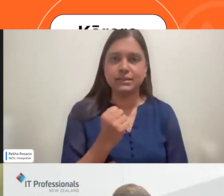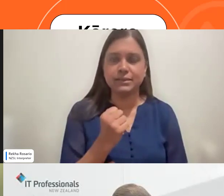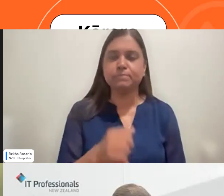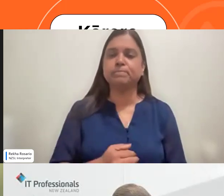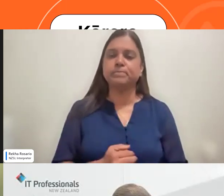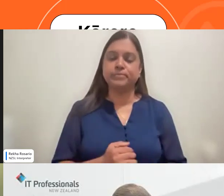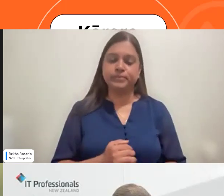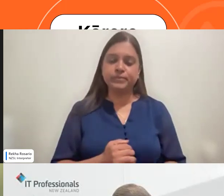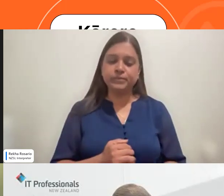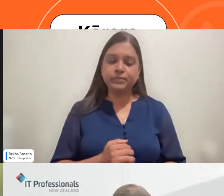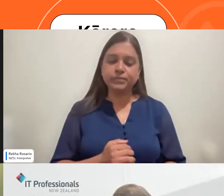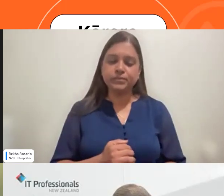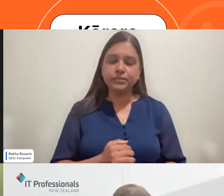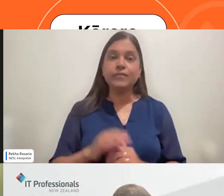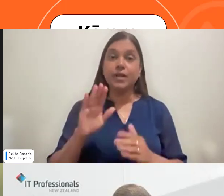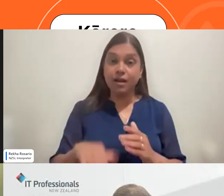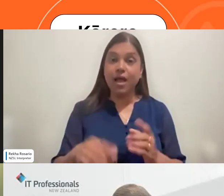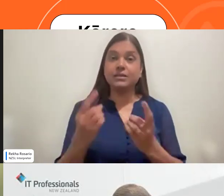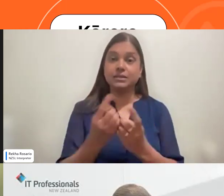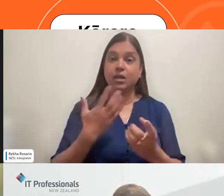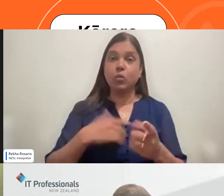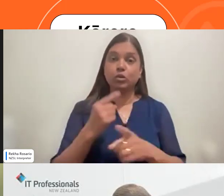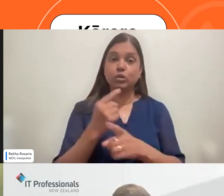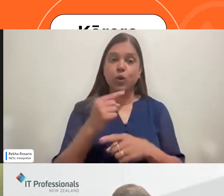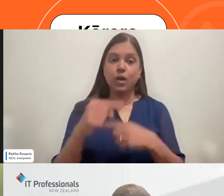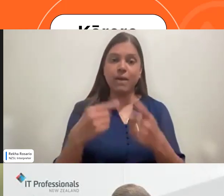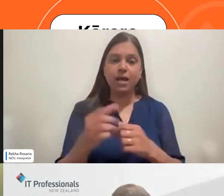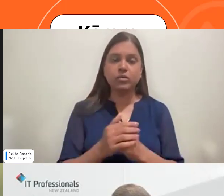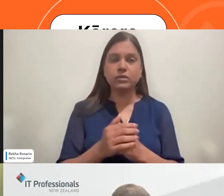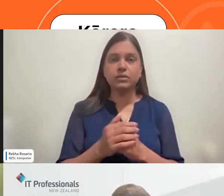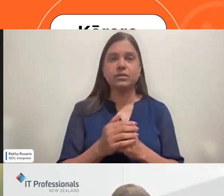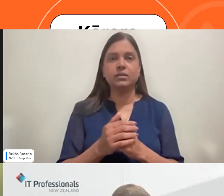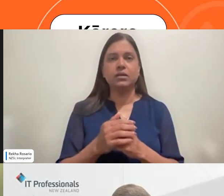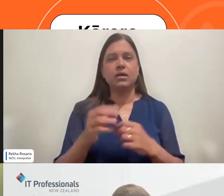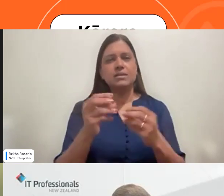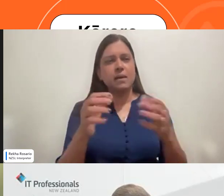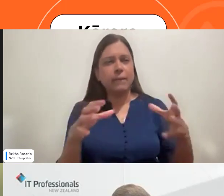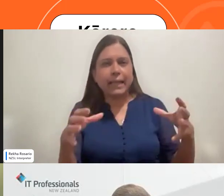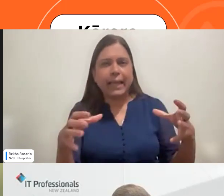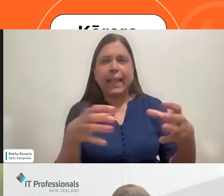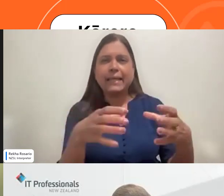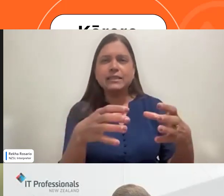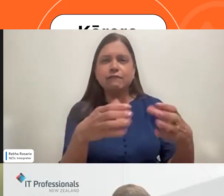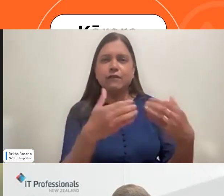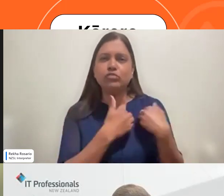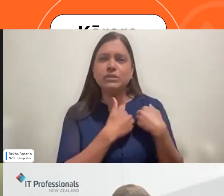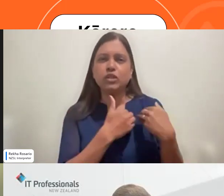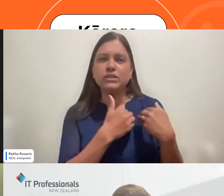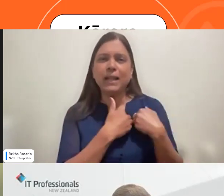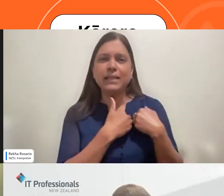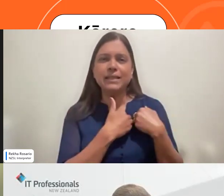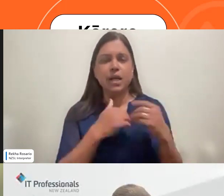talk about is, when I think of some of those collective responsibilities of